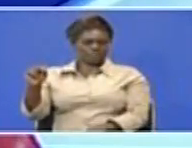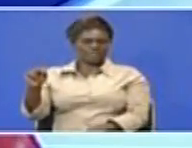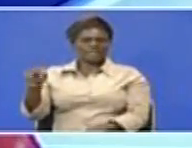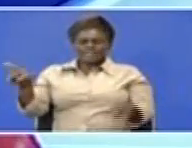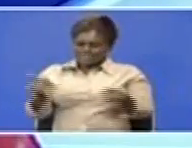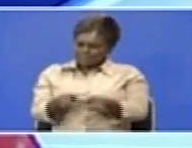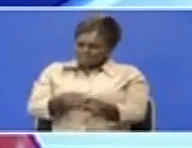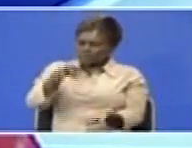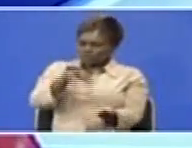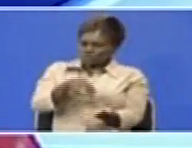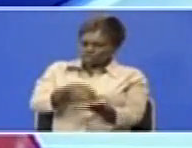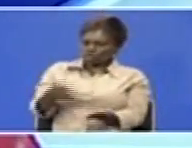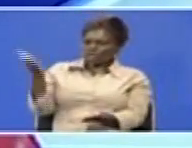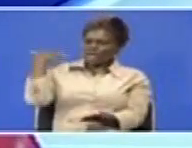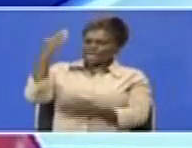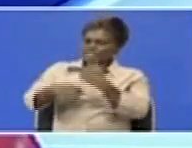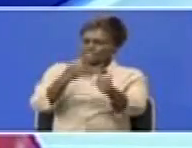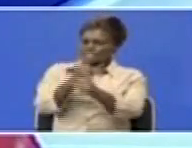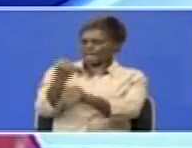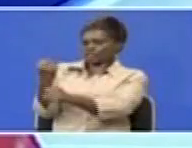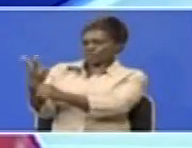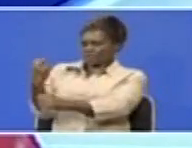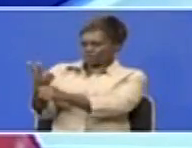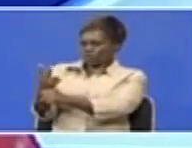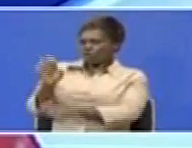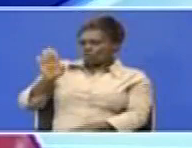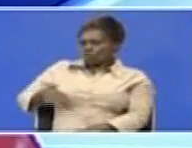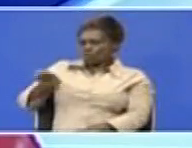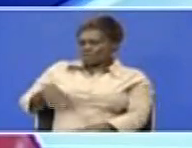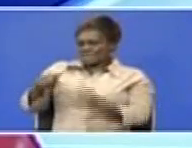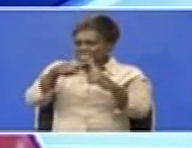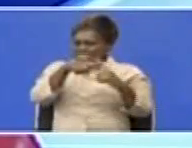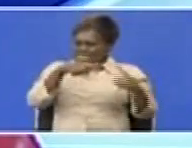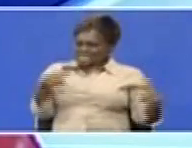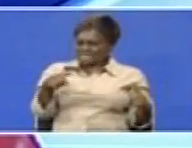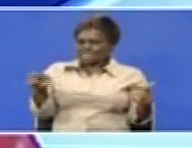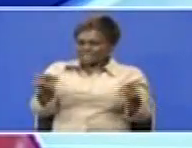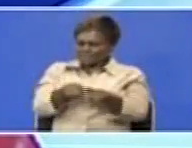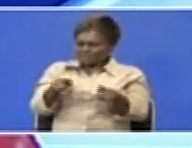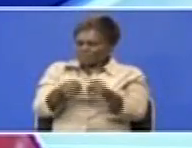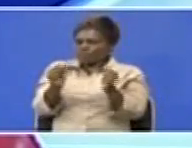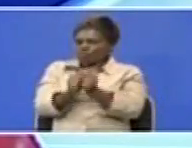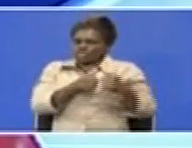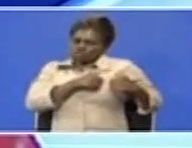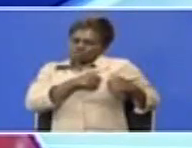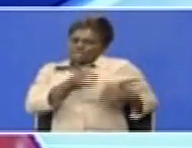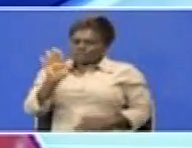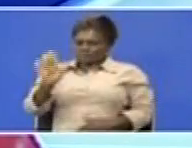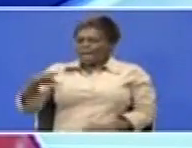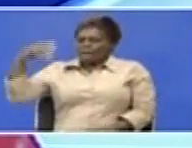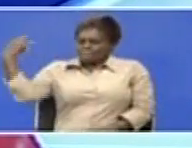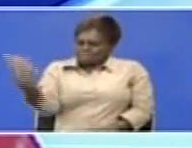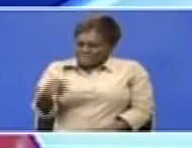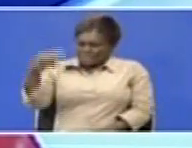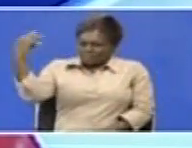In a similar incident in December last year, a woman was brutally murdered, allegedly by her lover, who had reportedly beaten